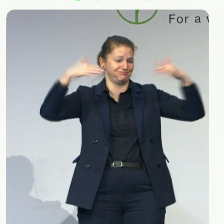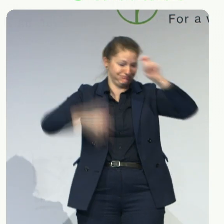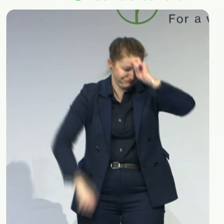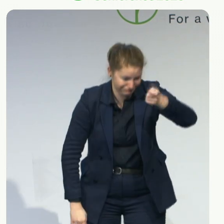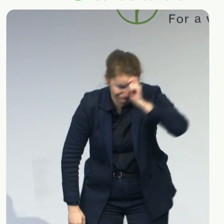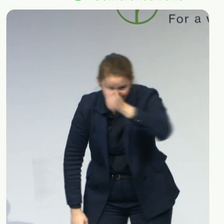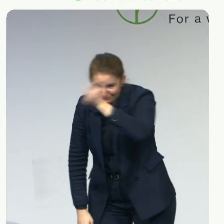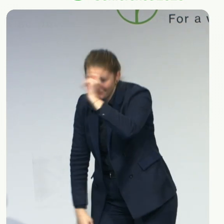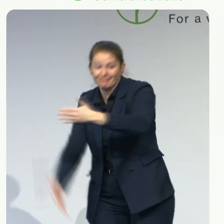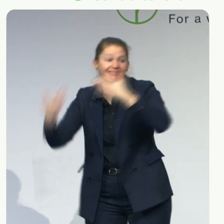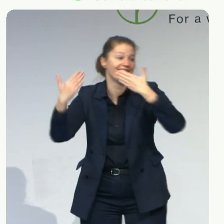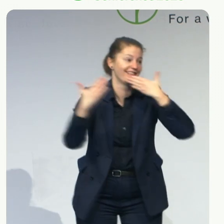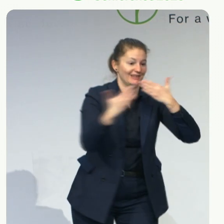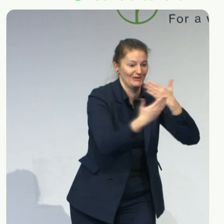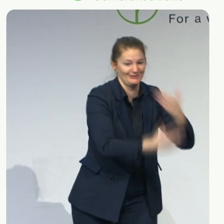Woo-hoo!